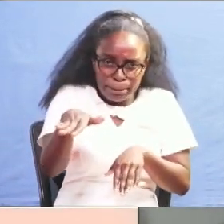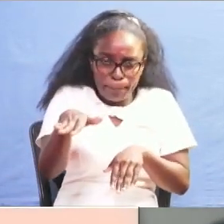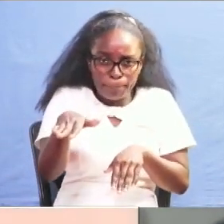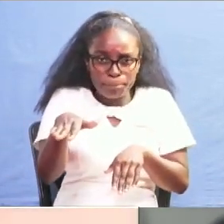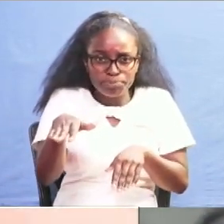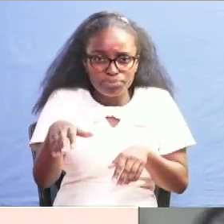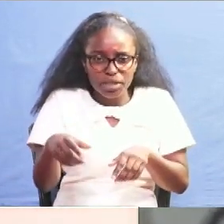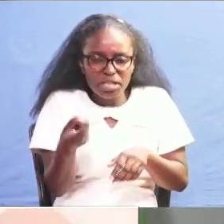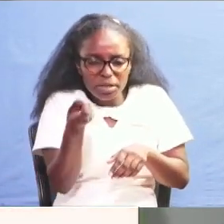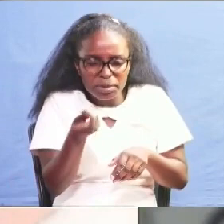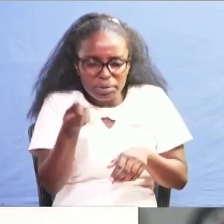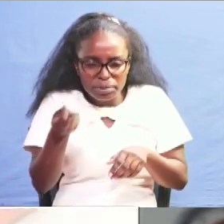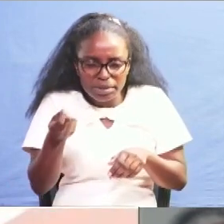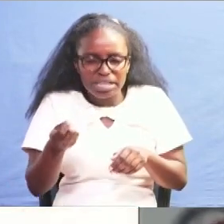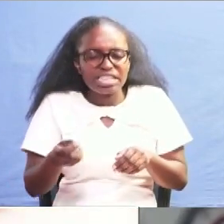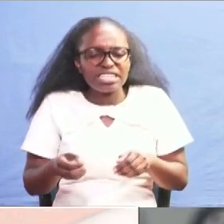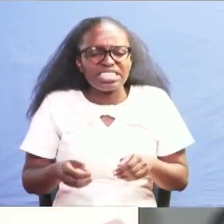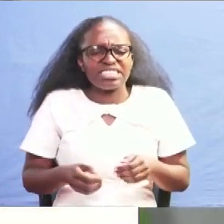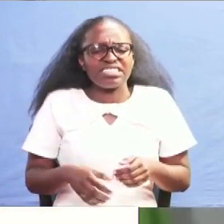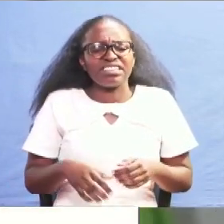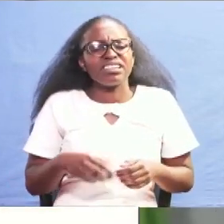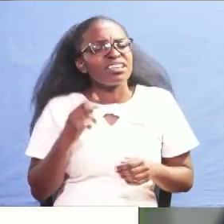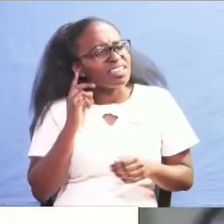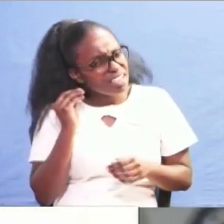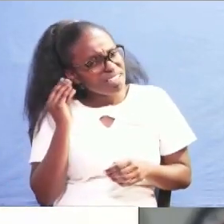kidogo kidogo tu tulijisikia tu tuko chini sisi wote. Tumejipanga tu hapo.